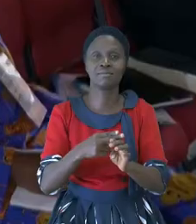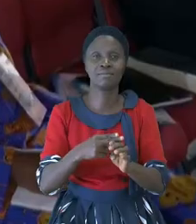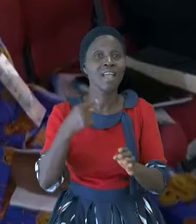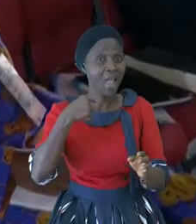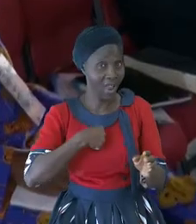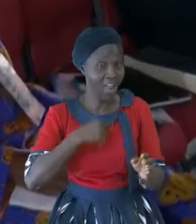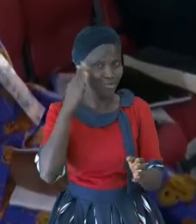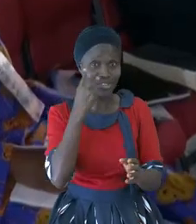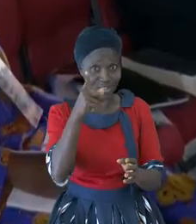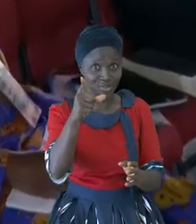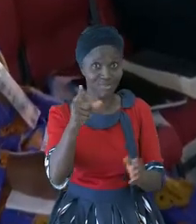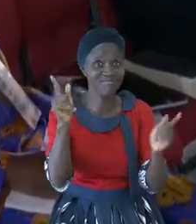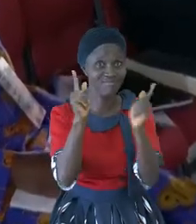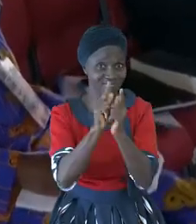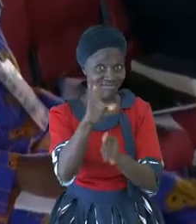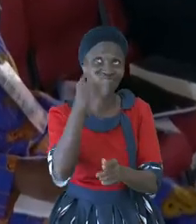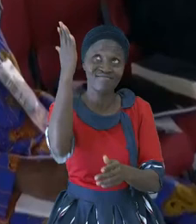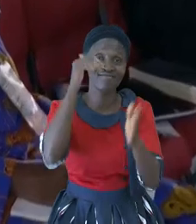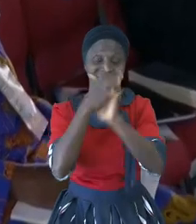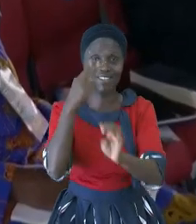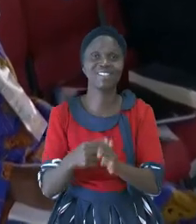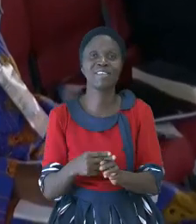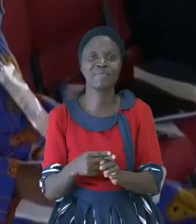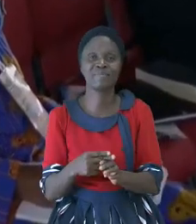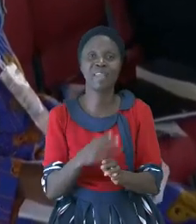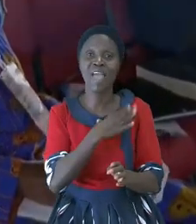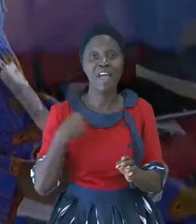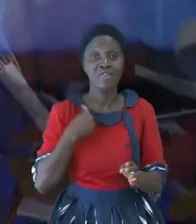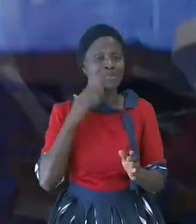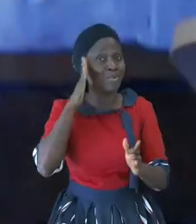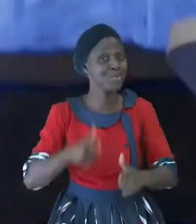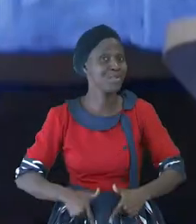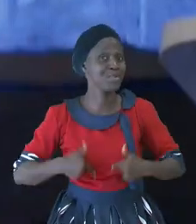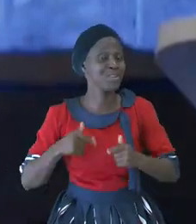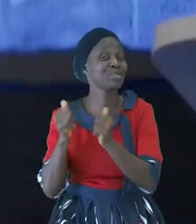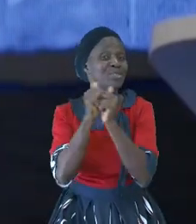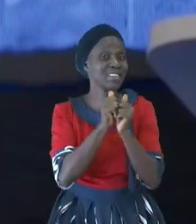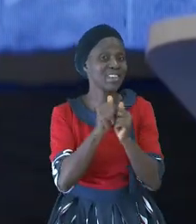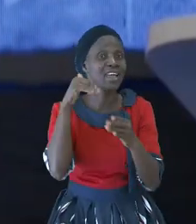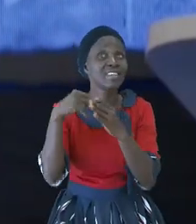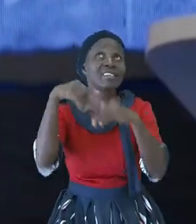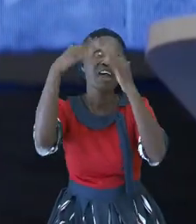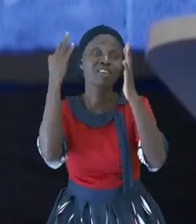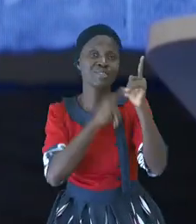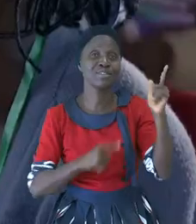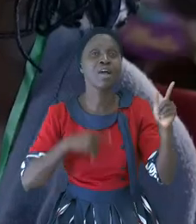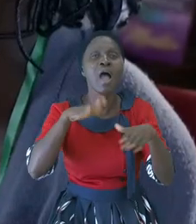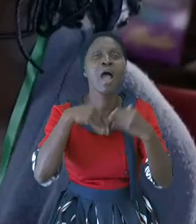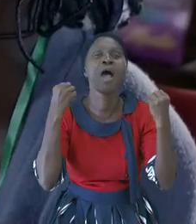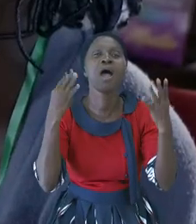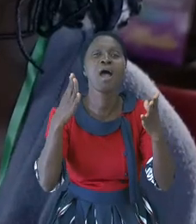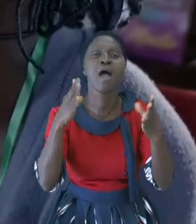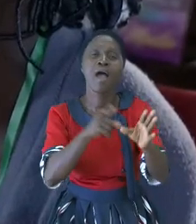there. And we shall dwell together in the house of the Lord. How long?